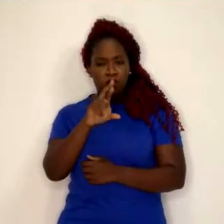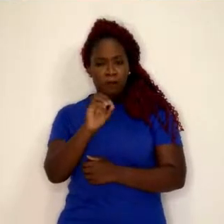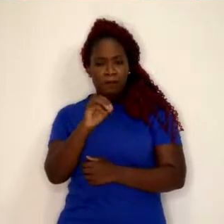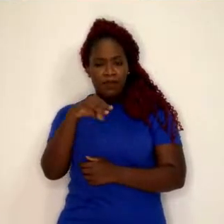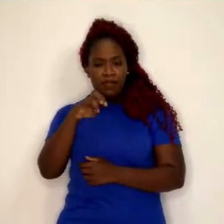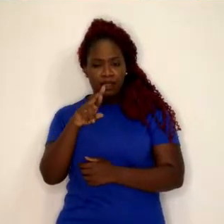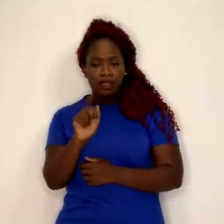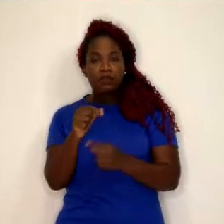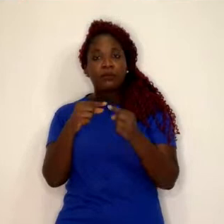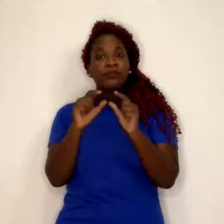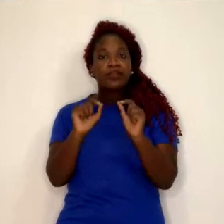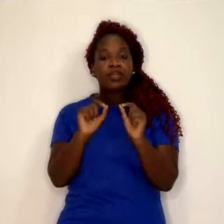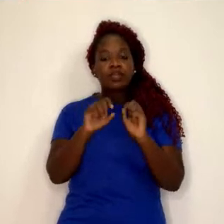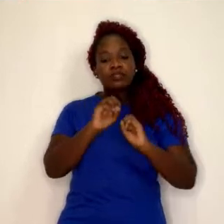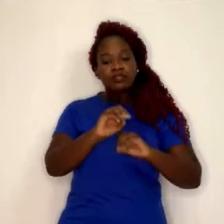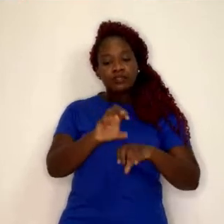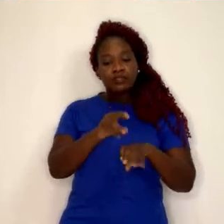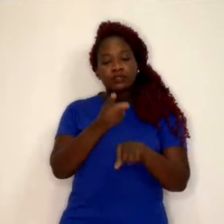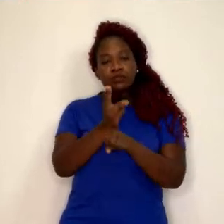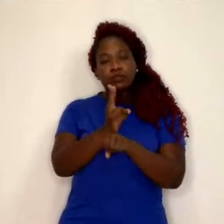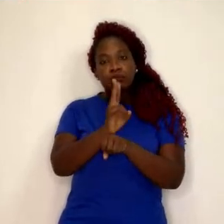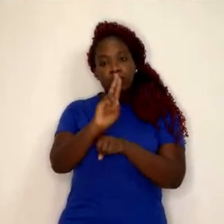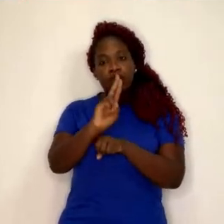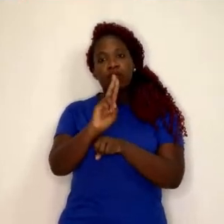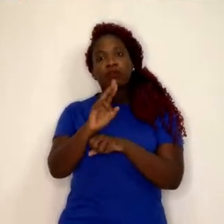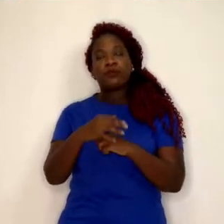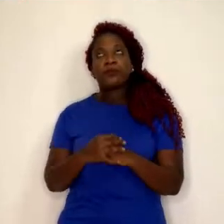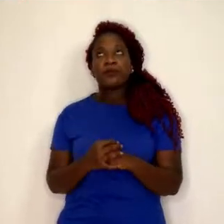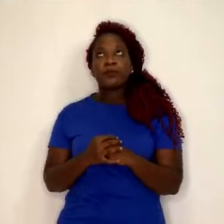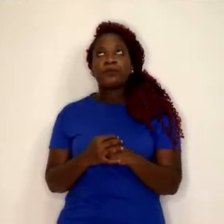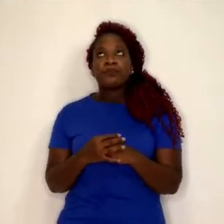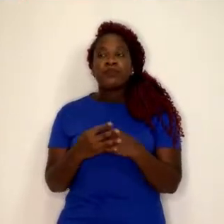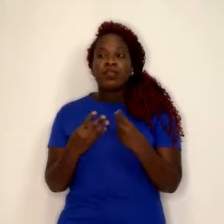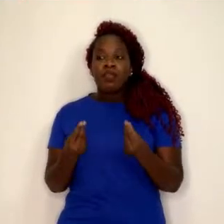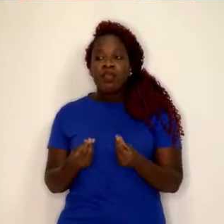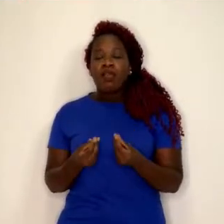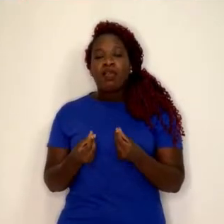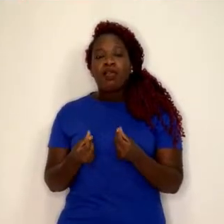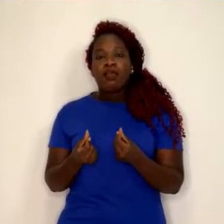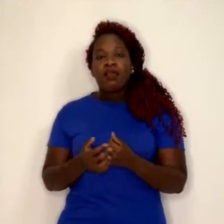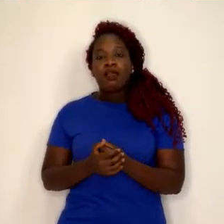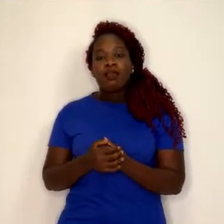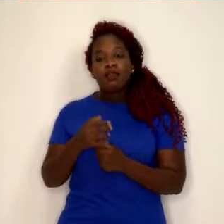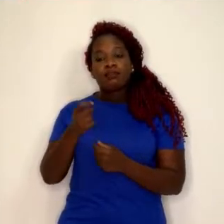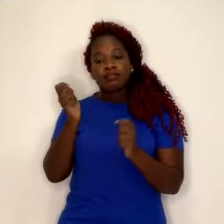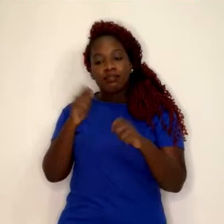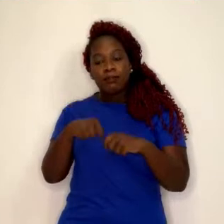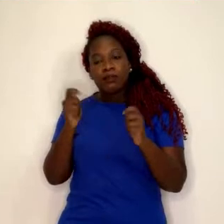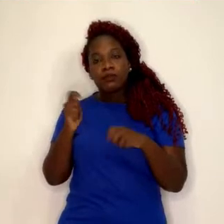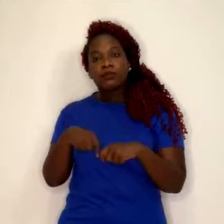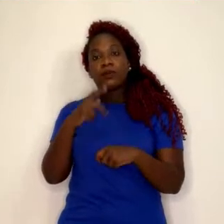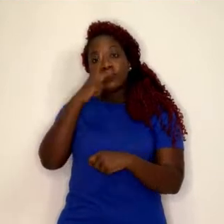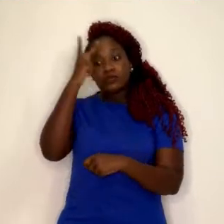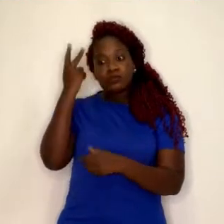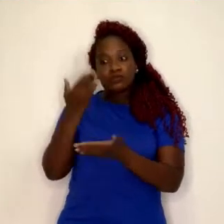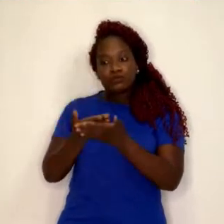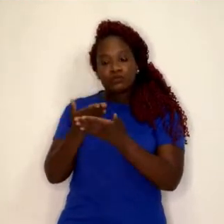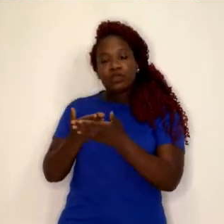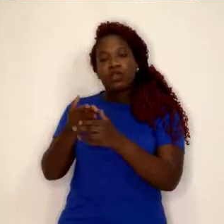has allowed in thinking about institutions of higher learning to allow